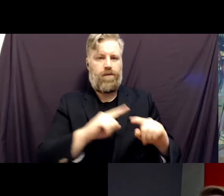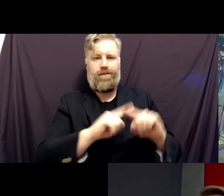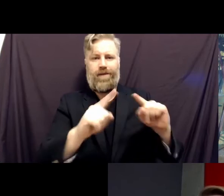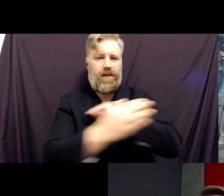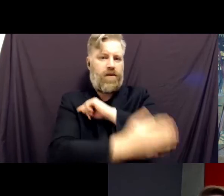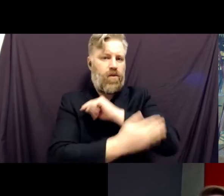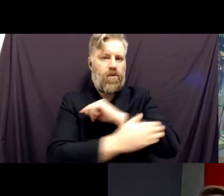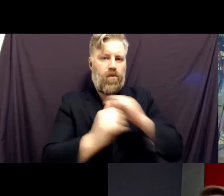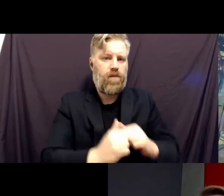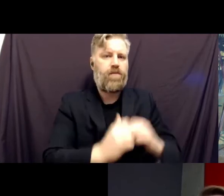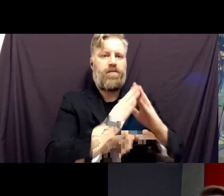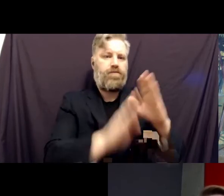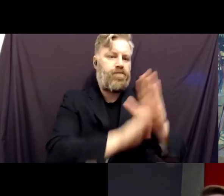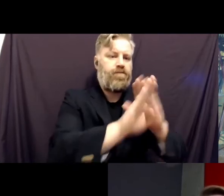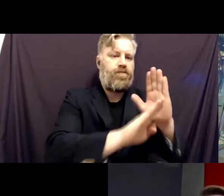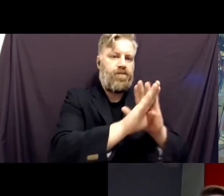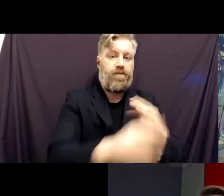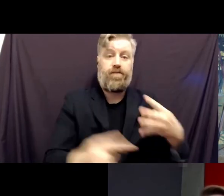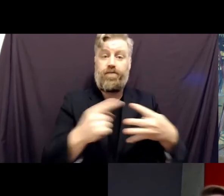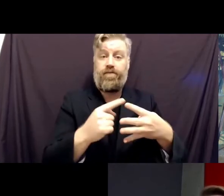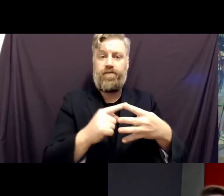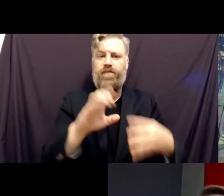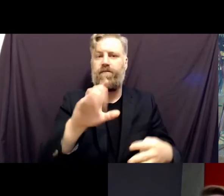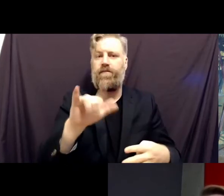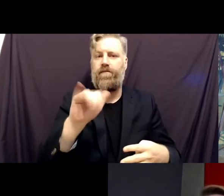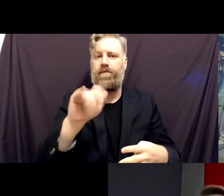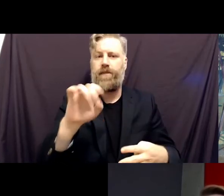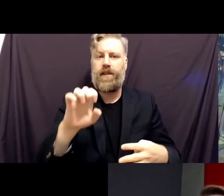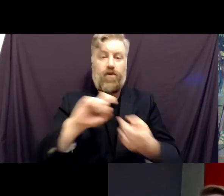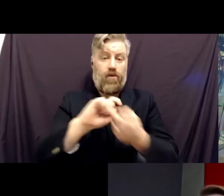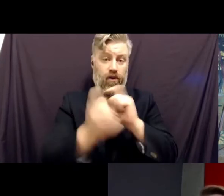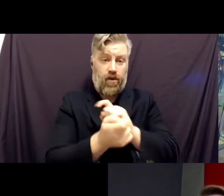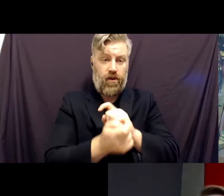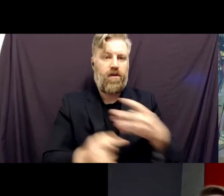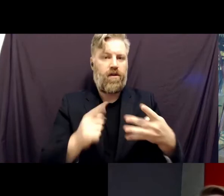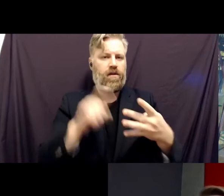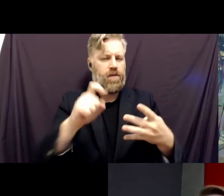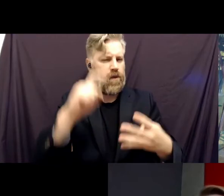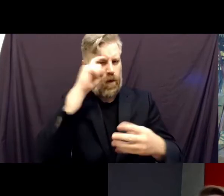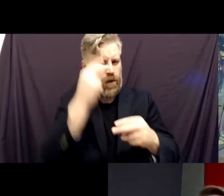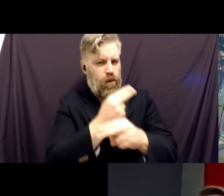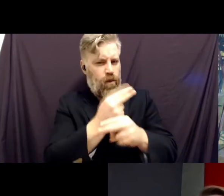such as climate change, prudential use of resources,